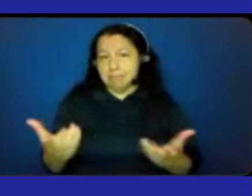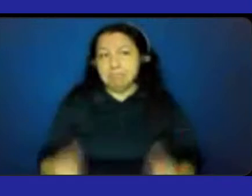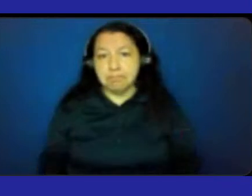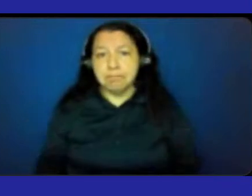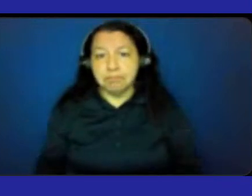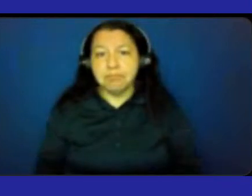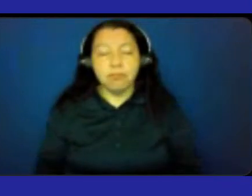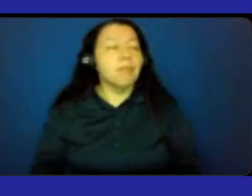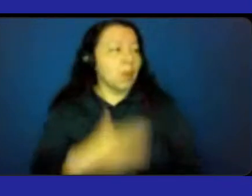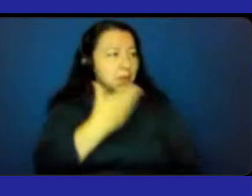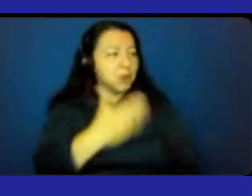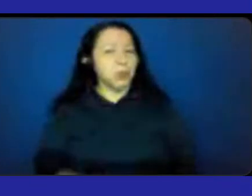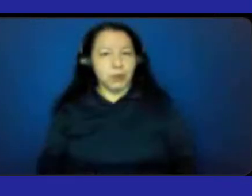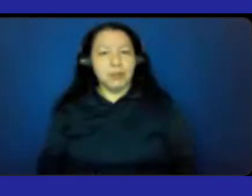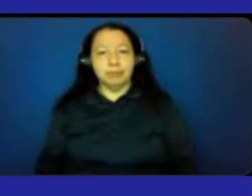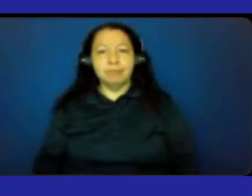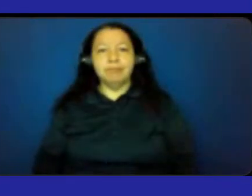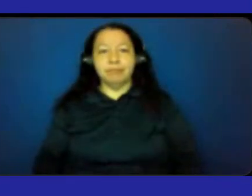Thanks.